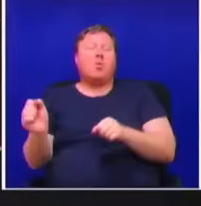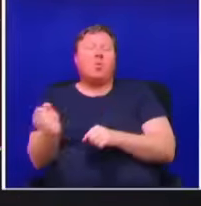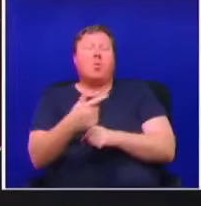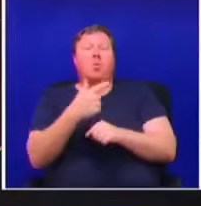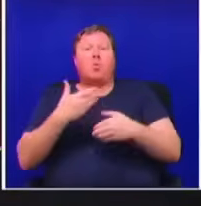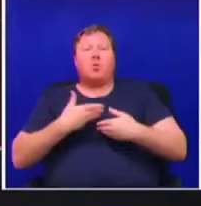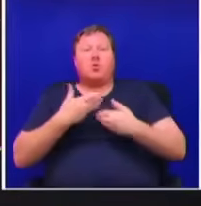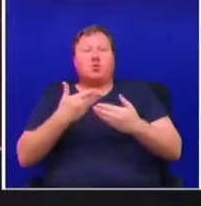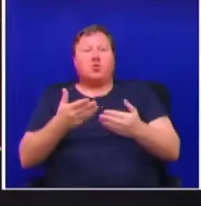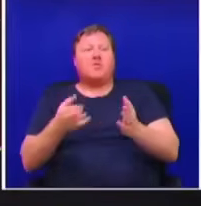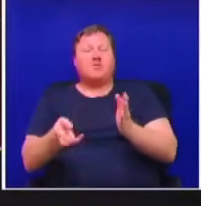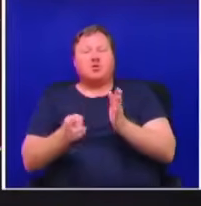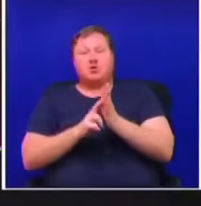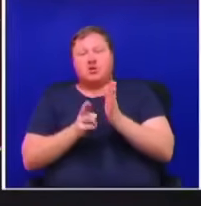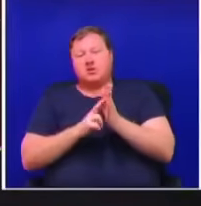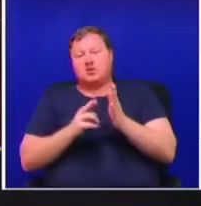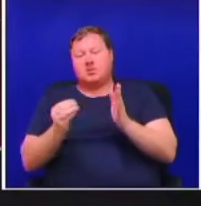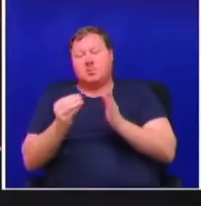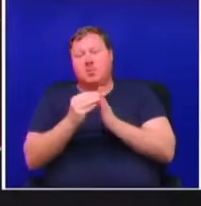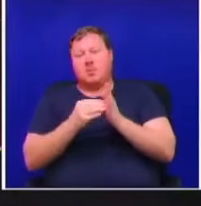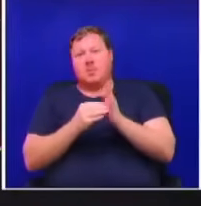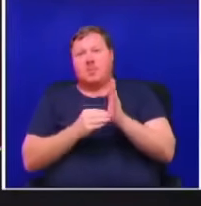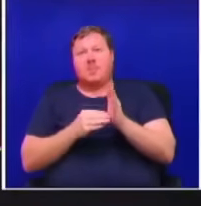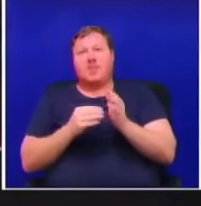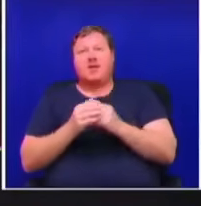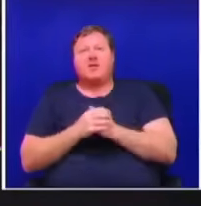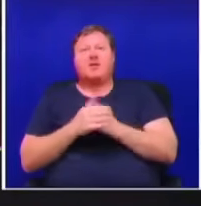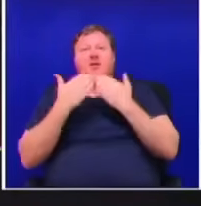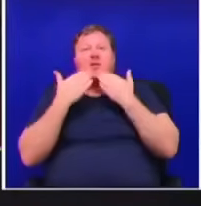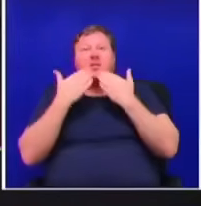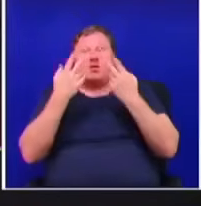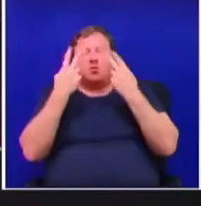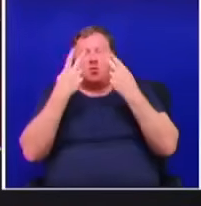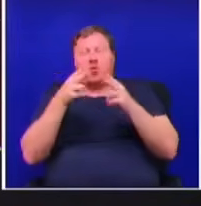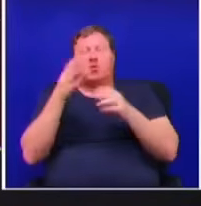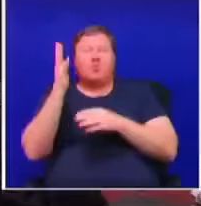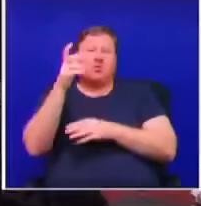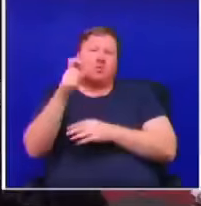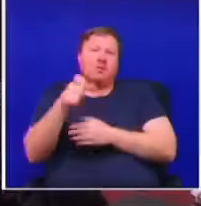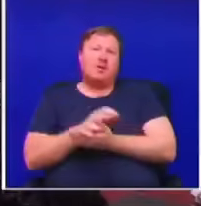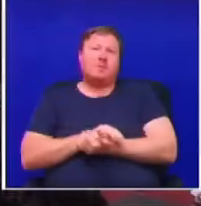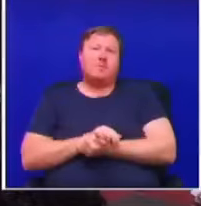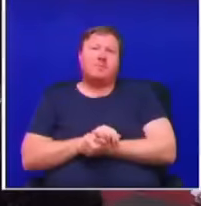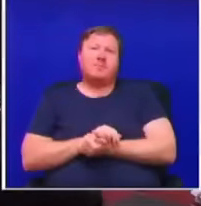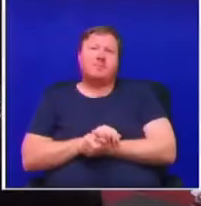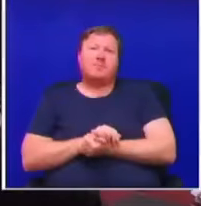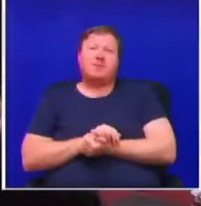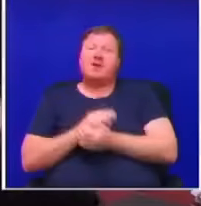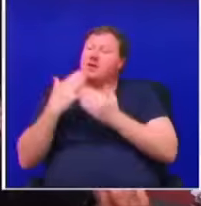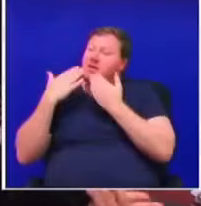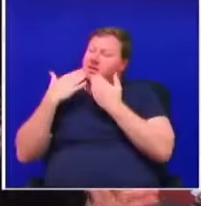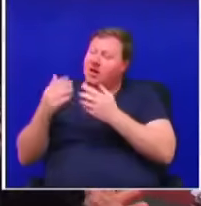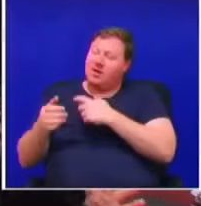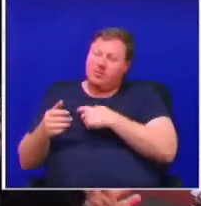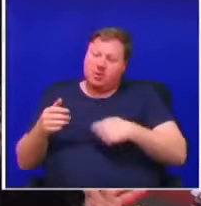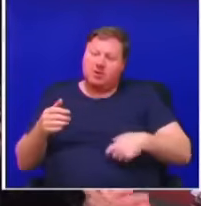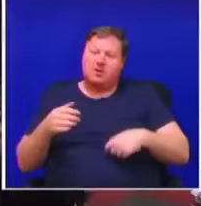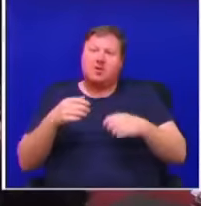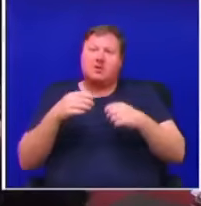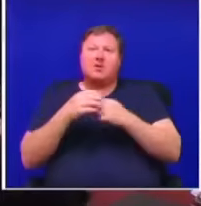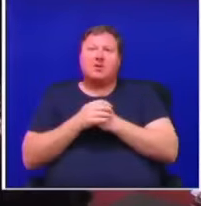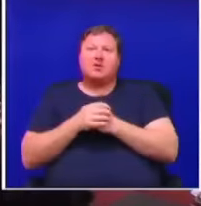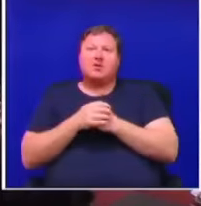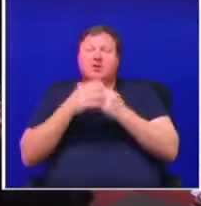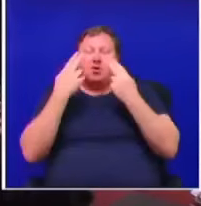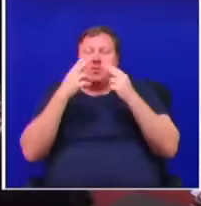a registered entity. Thank you, Honorable Speaker. Thank you, Mr. President. Honorable D.